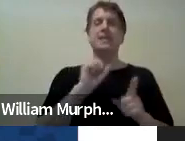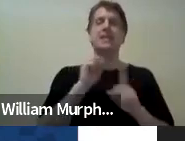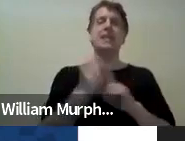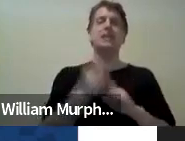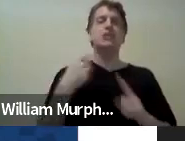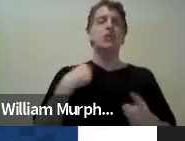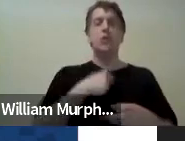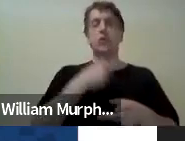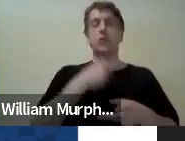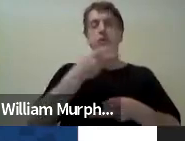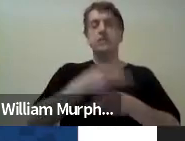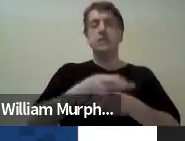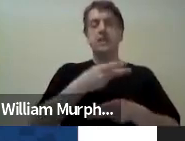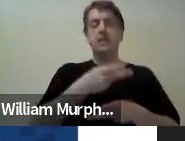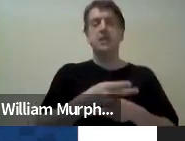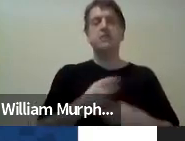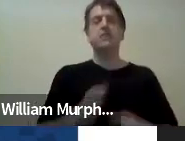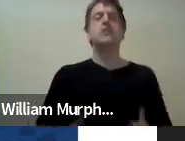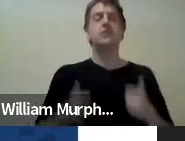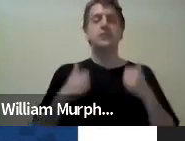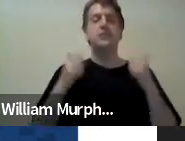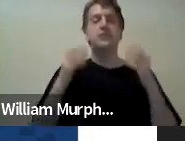a survivor who needs to flee.